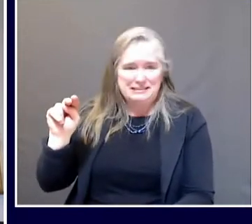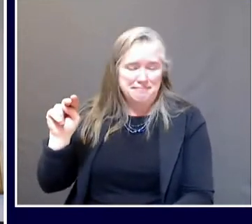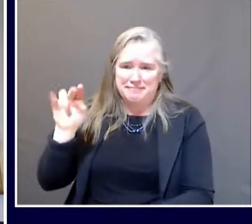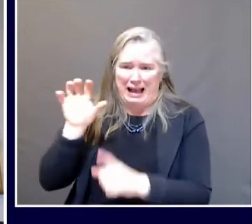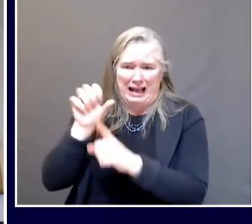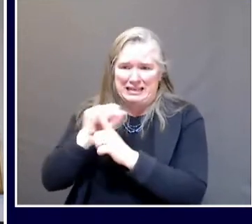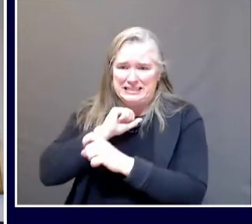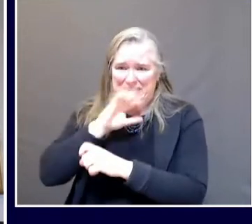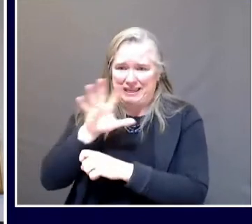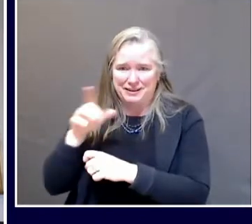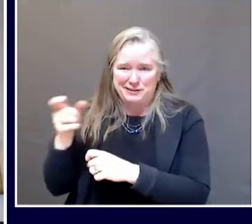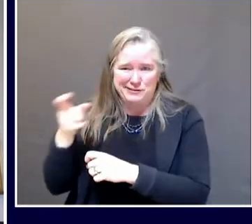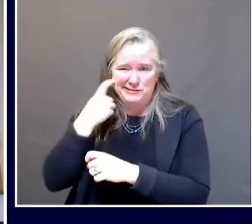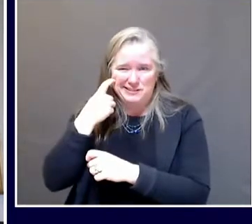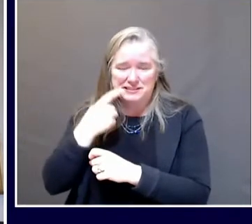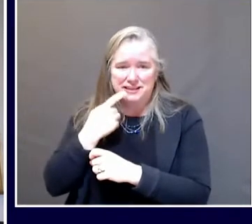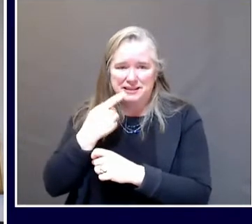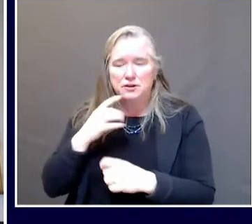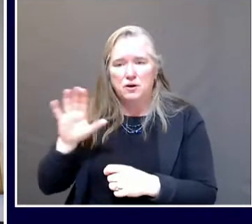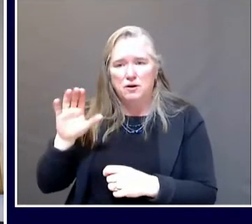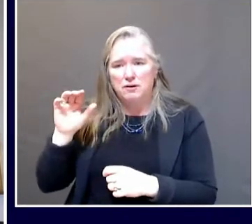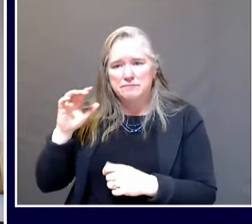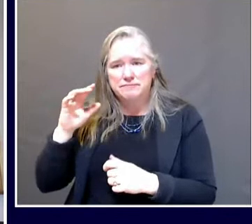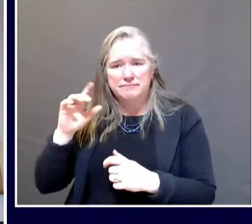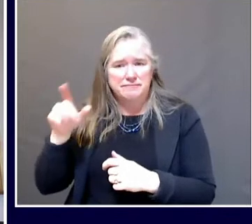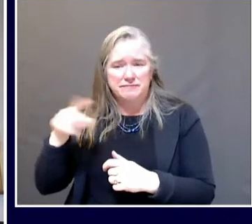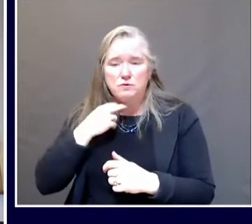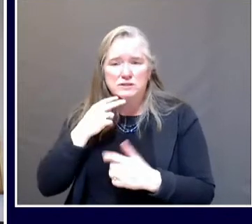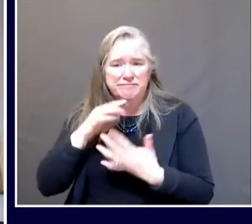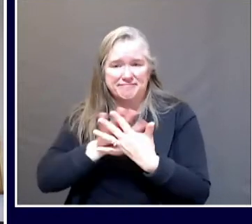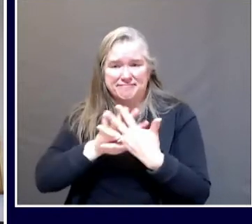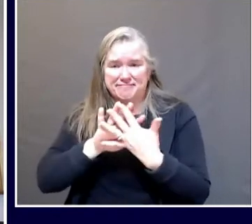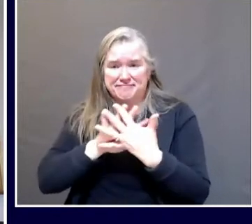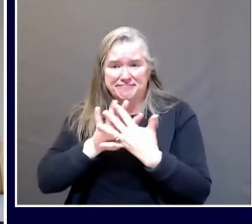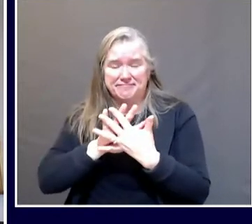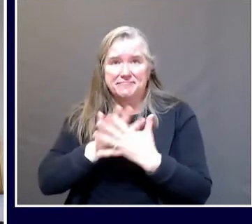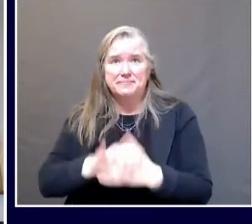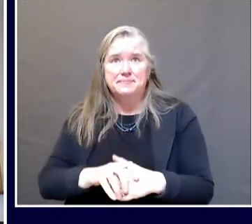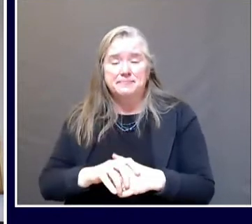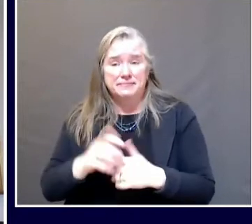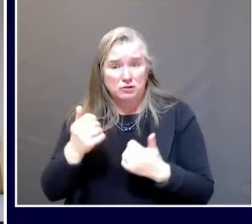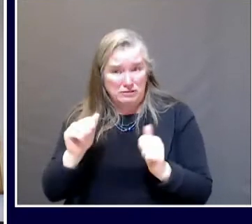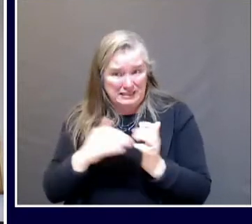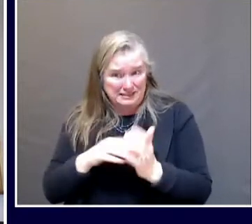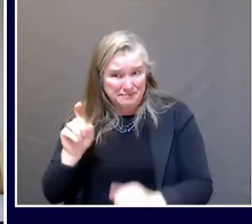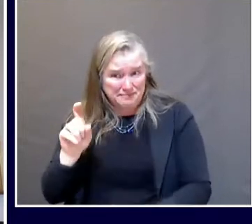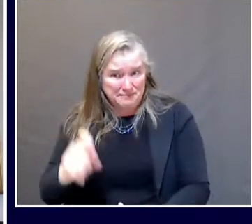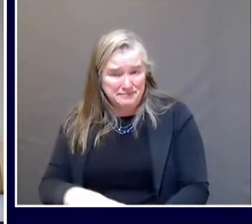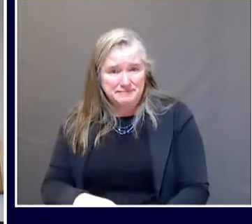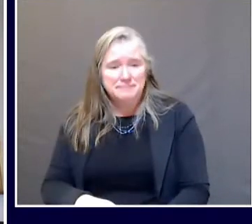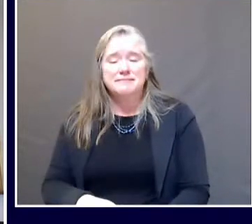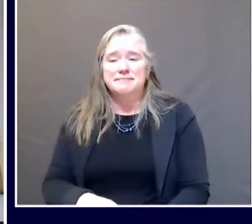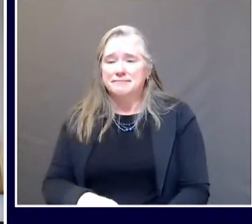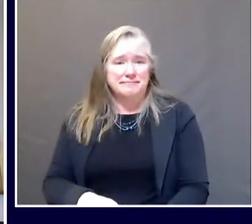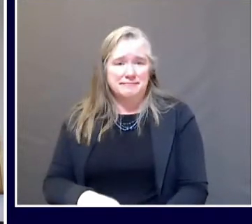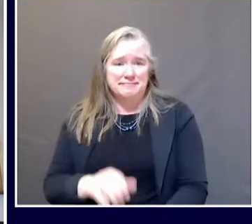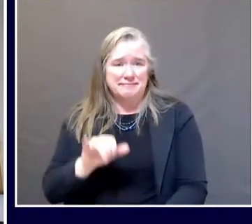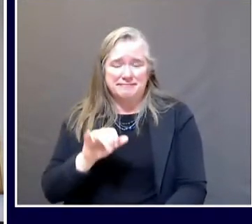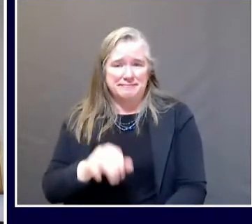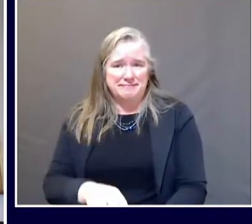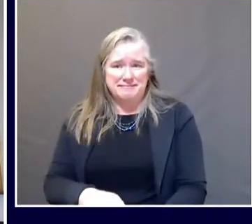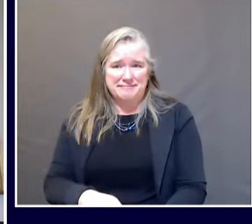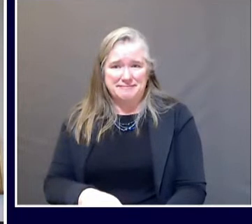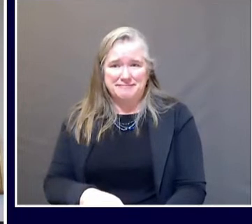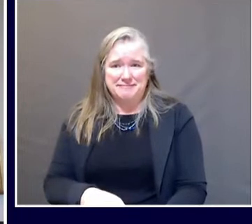catch what you said. The audio was garbled. You want to try again? Is that better? It's